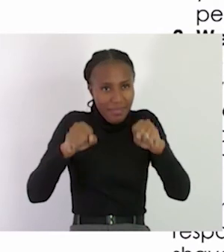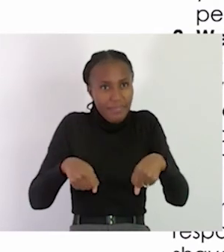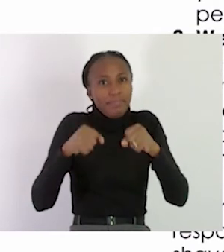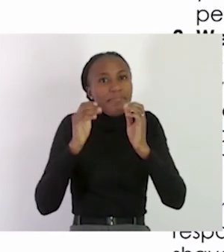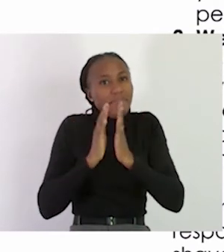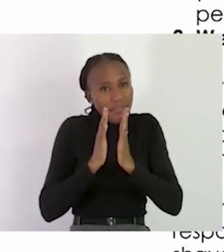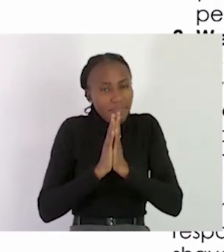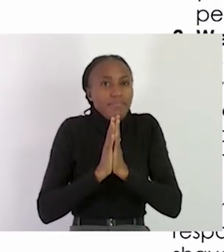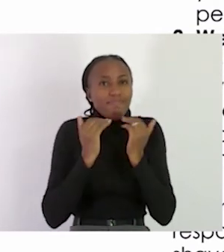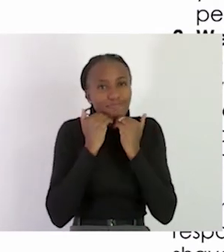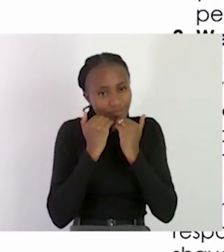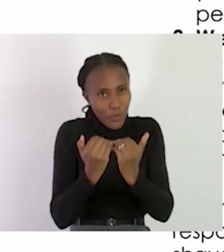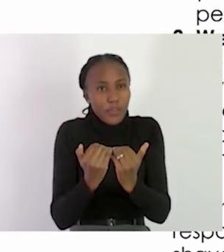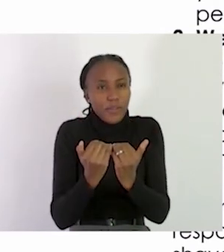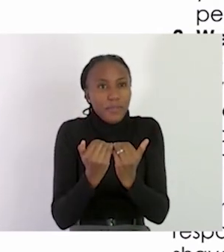to know that.